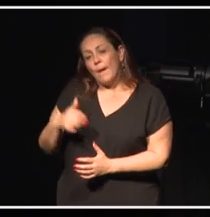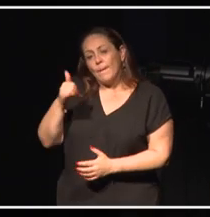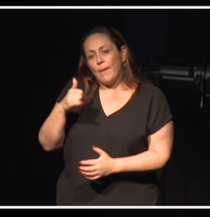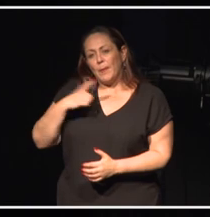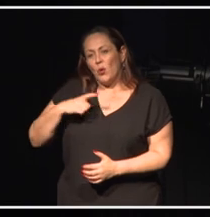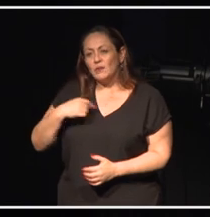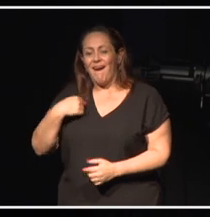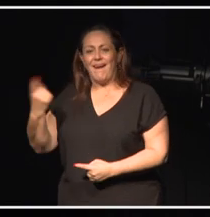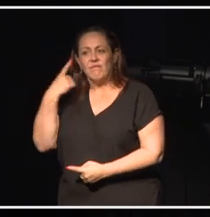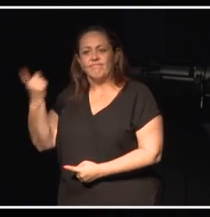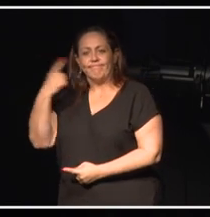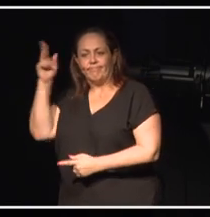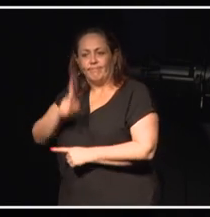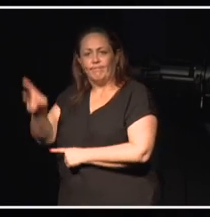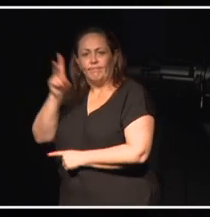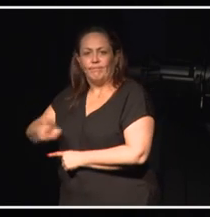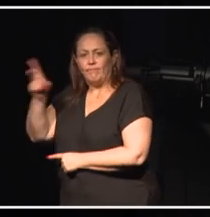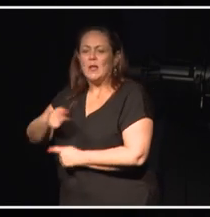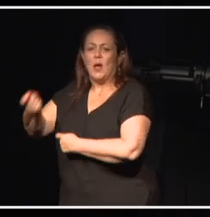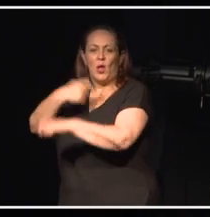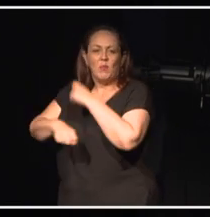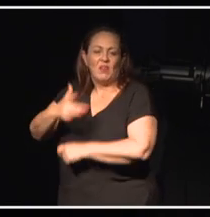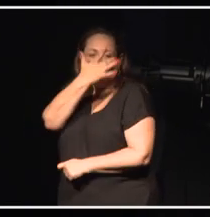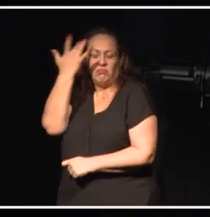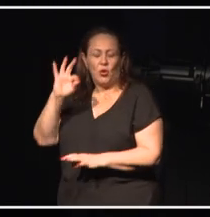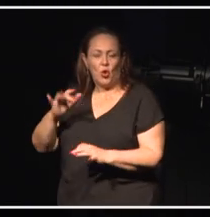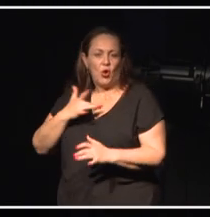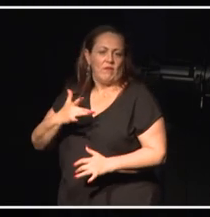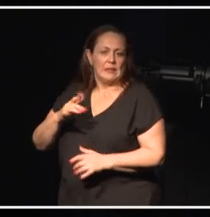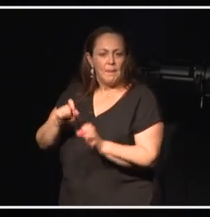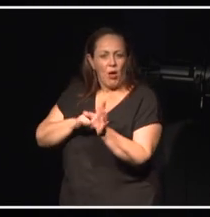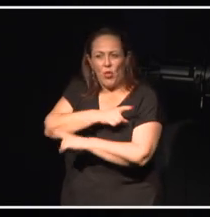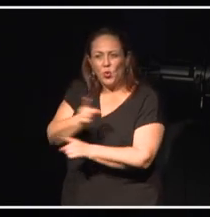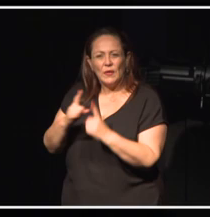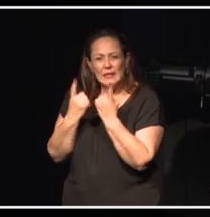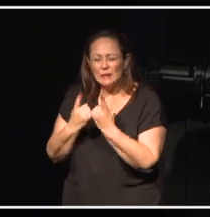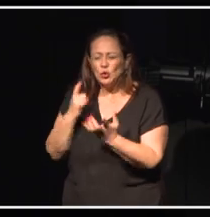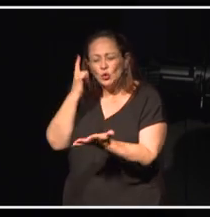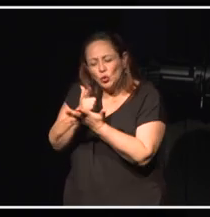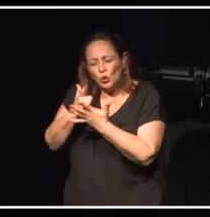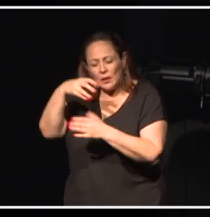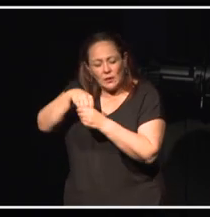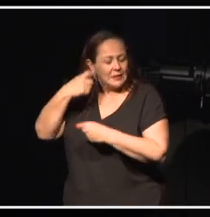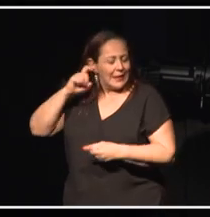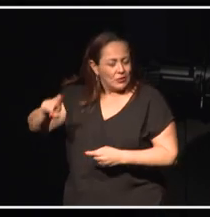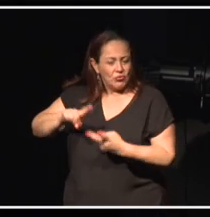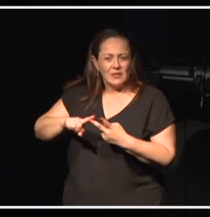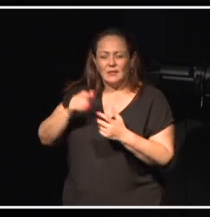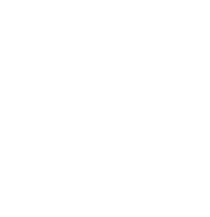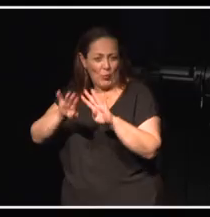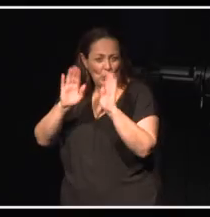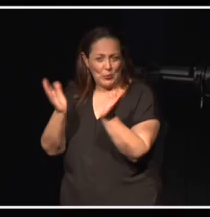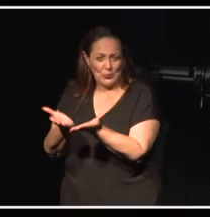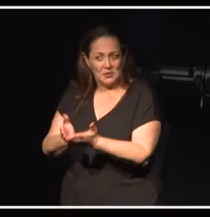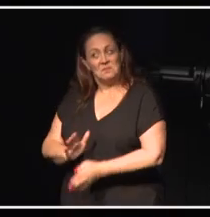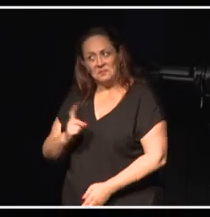I hear these things all the time that I've become so desensitized to it, but it just signifies so much ignorance and so much lack of awareness about the world that we live